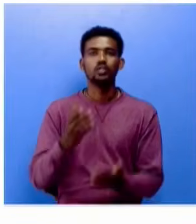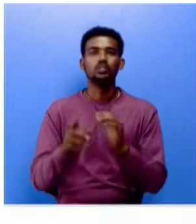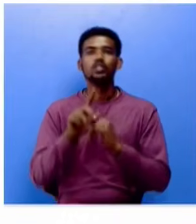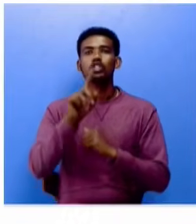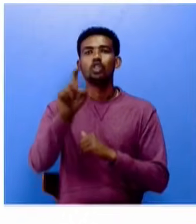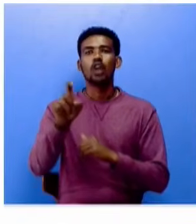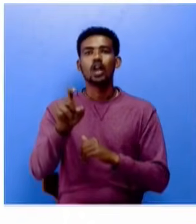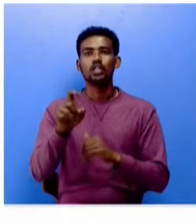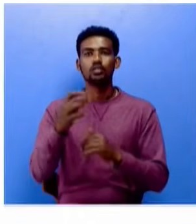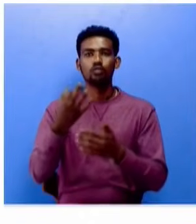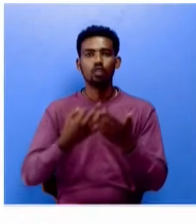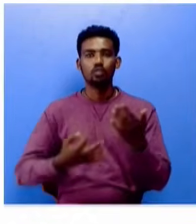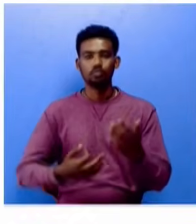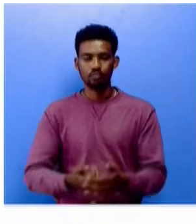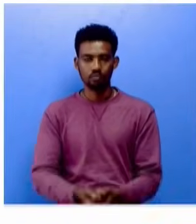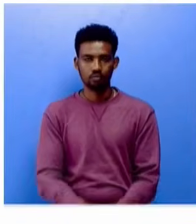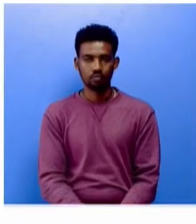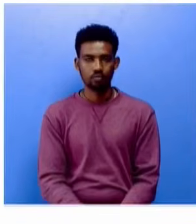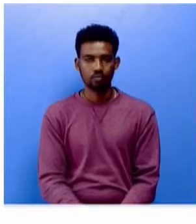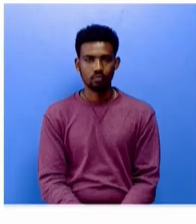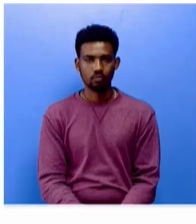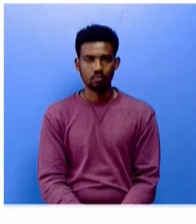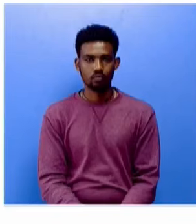Interrogative form.